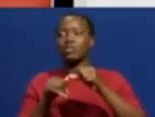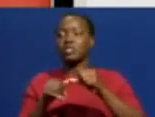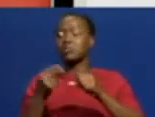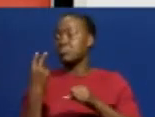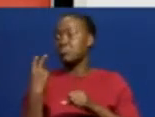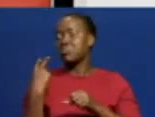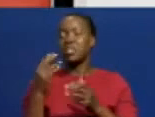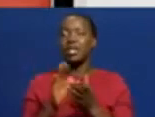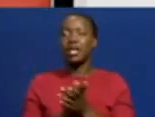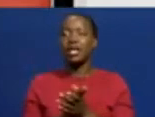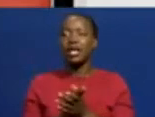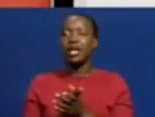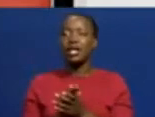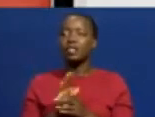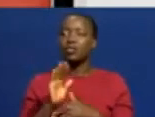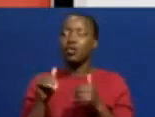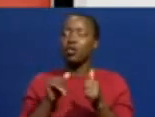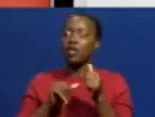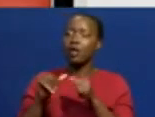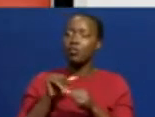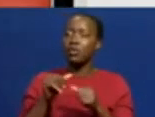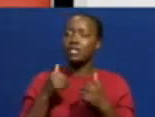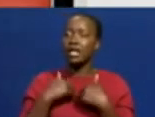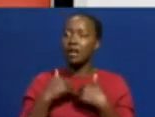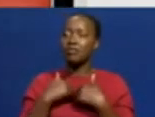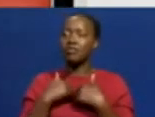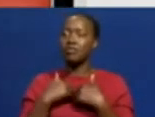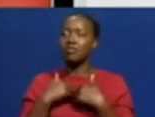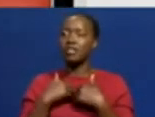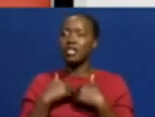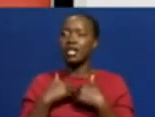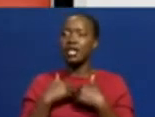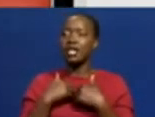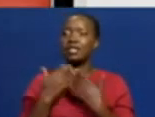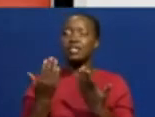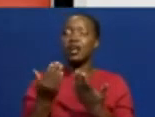and of course it's all about having such nutrition for the population.